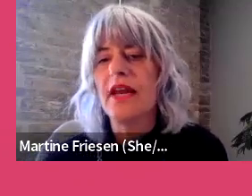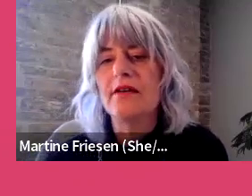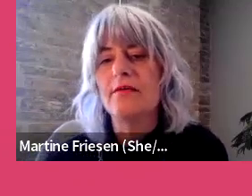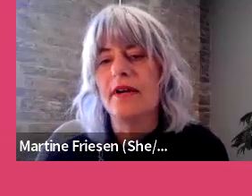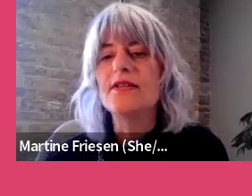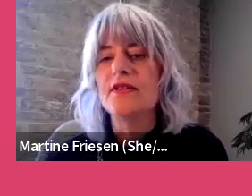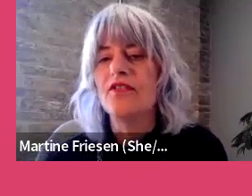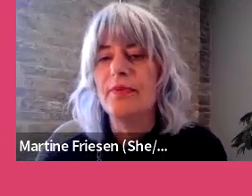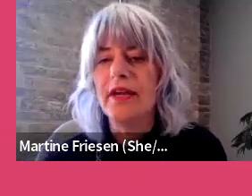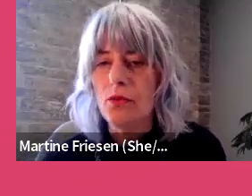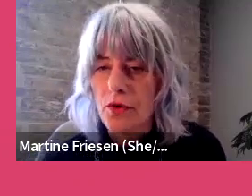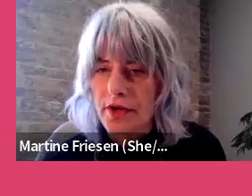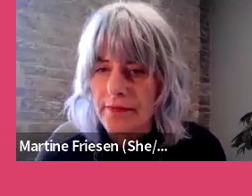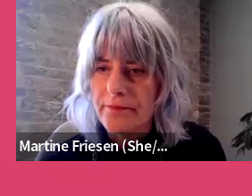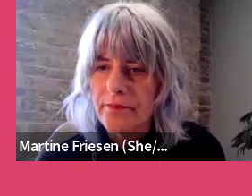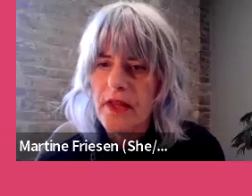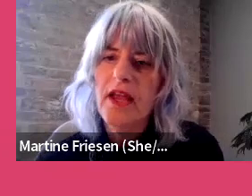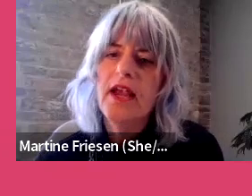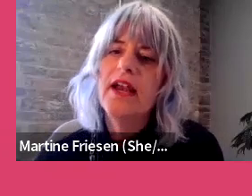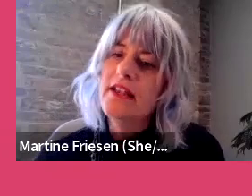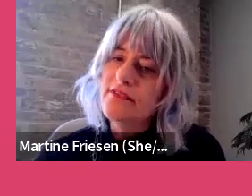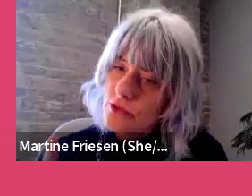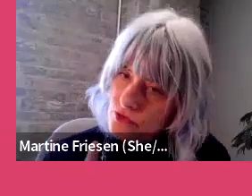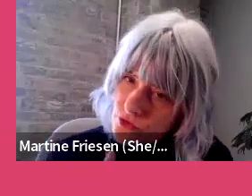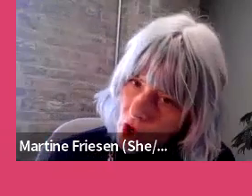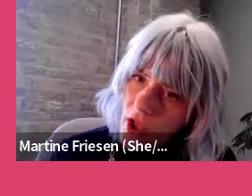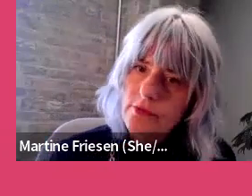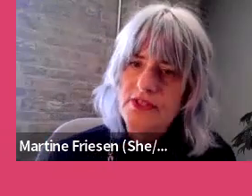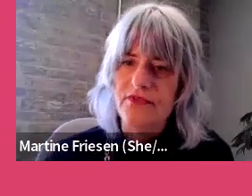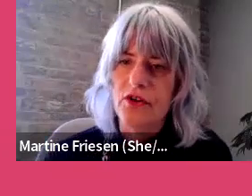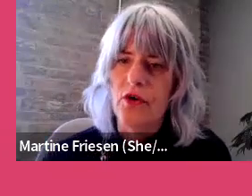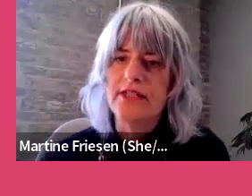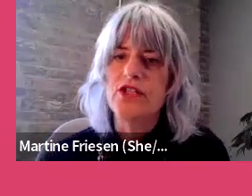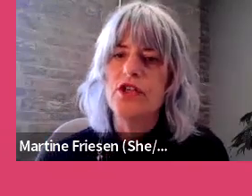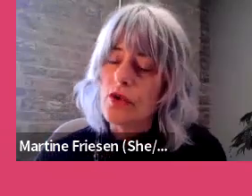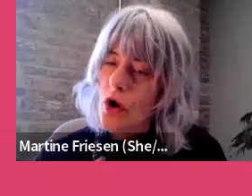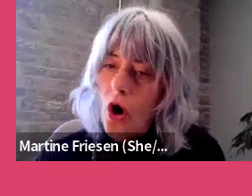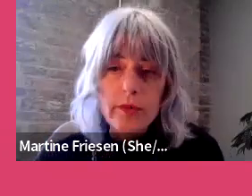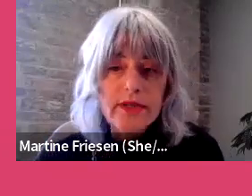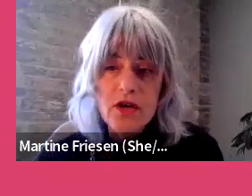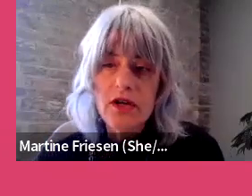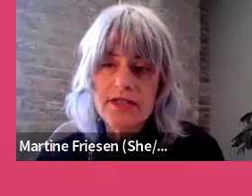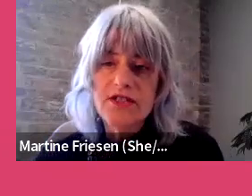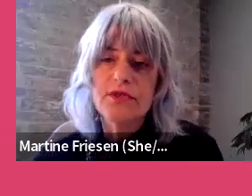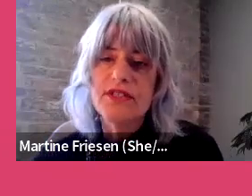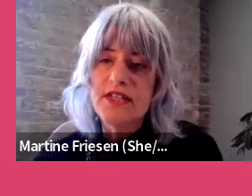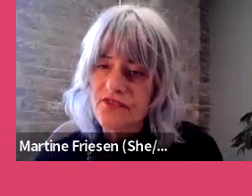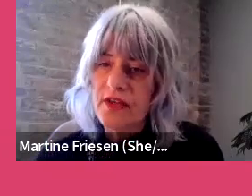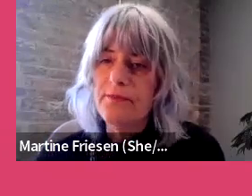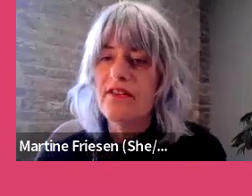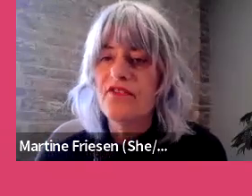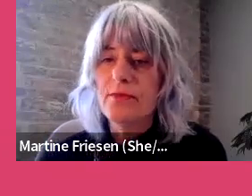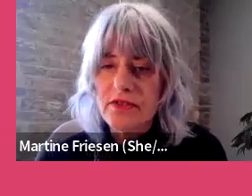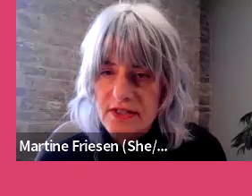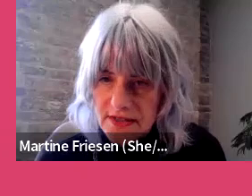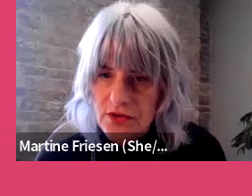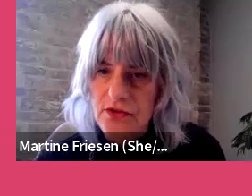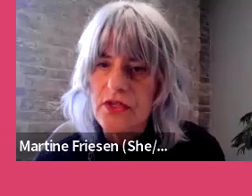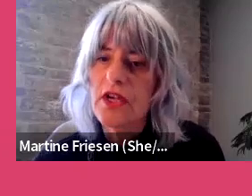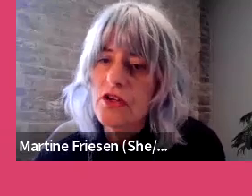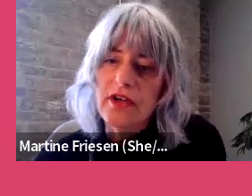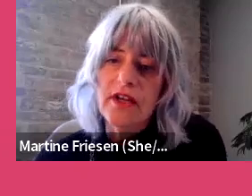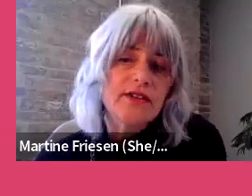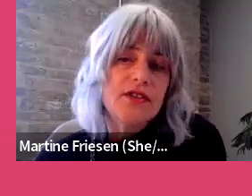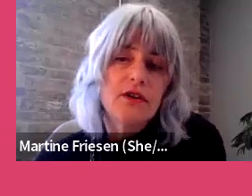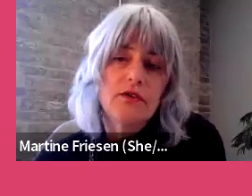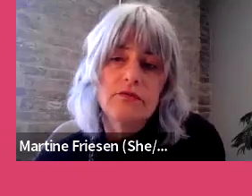to us within 18 months of being awarded. If you do not receive a grant, you can always call us to receive feedback from the